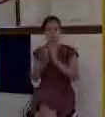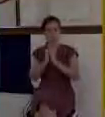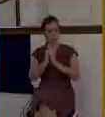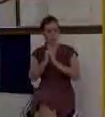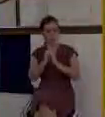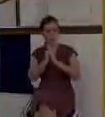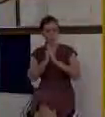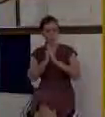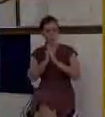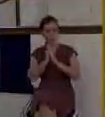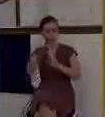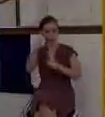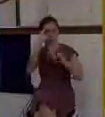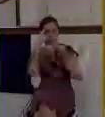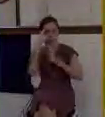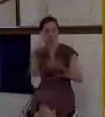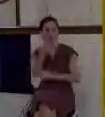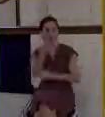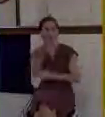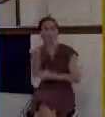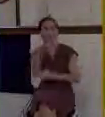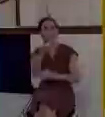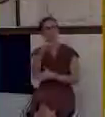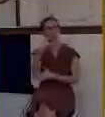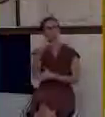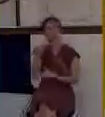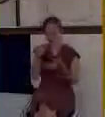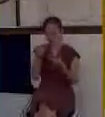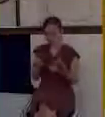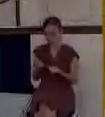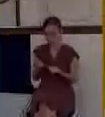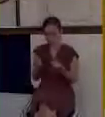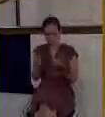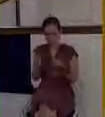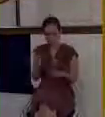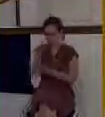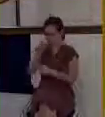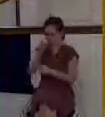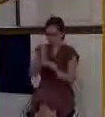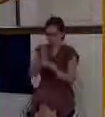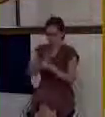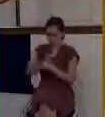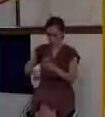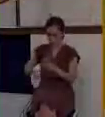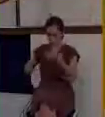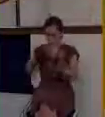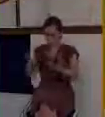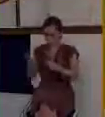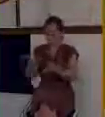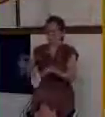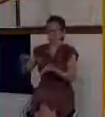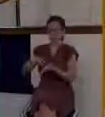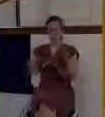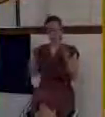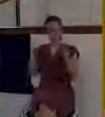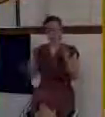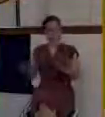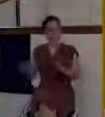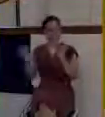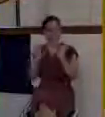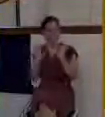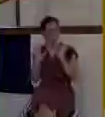are you absolutely certain that you've put your faith in the living, risen Christ, and you know him as your